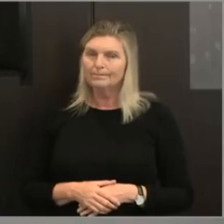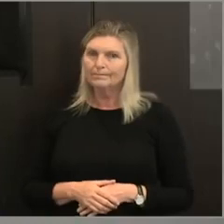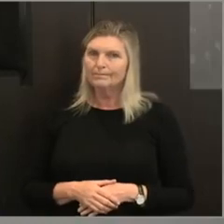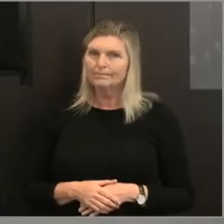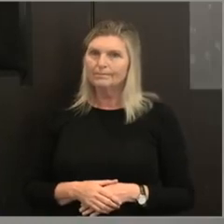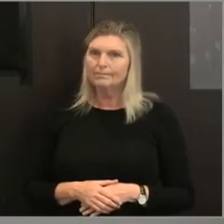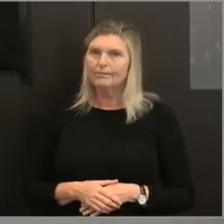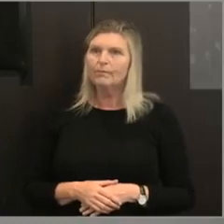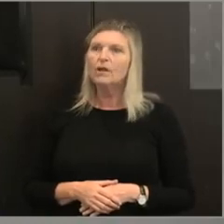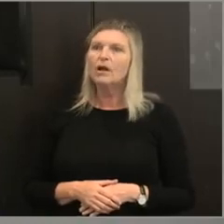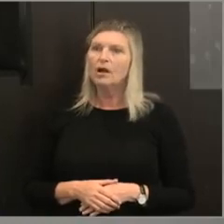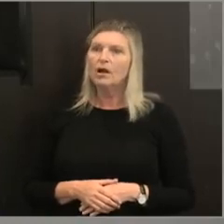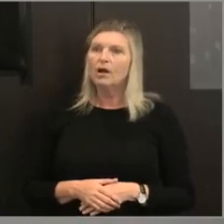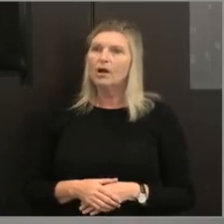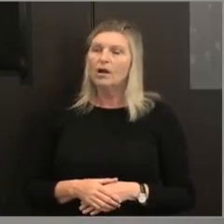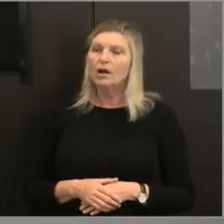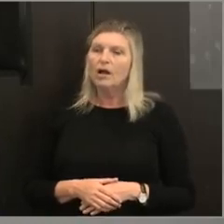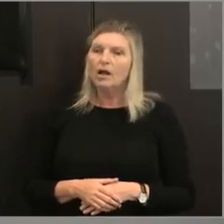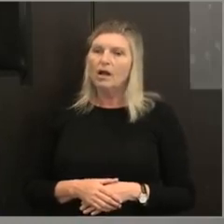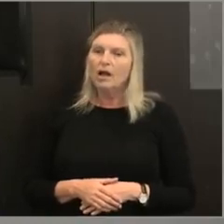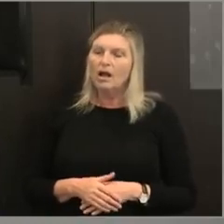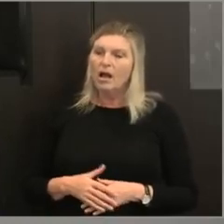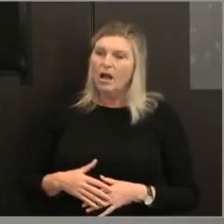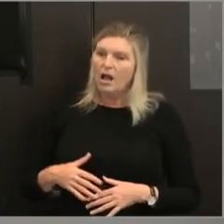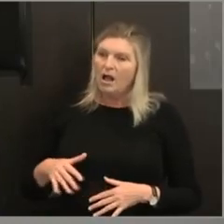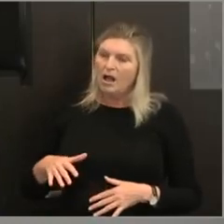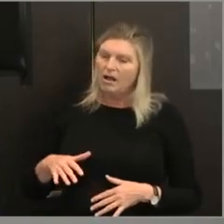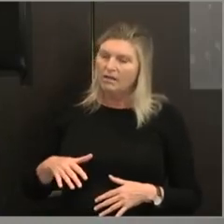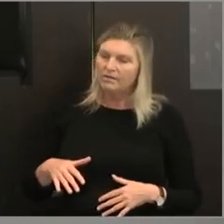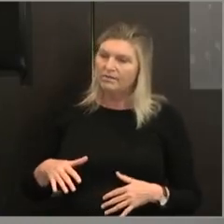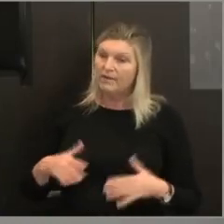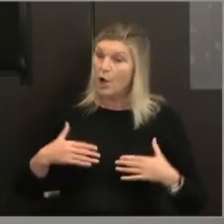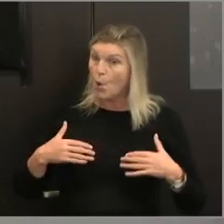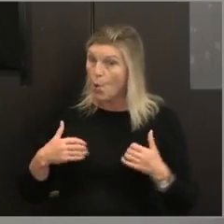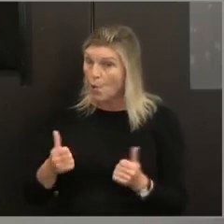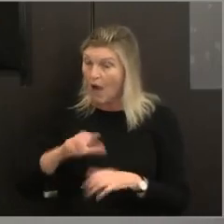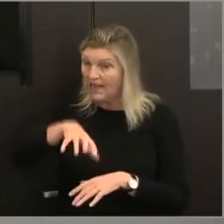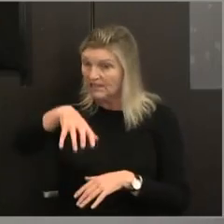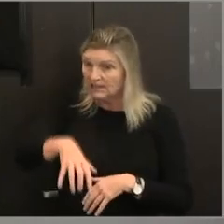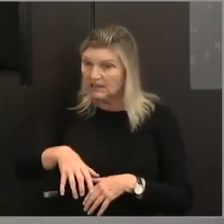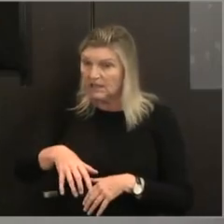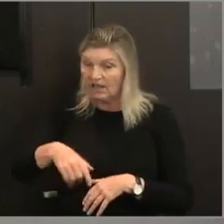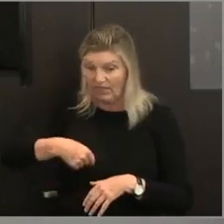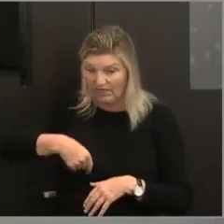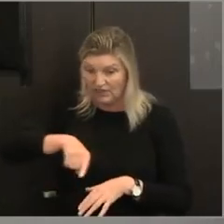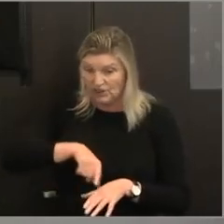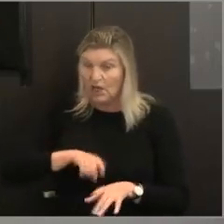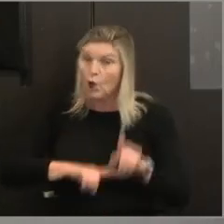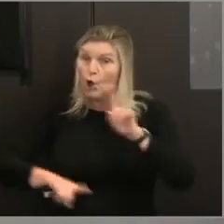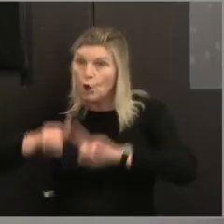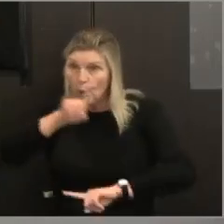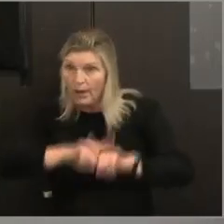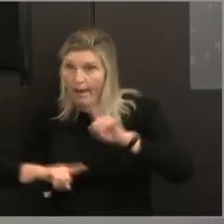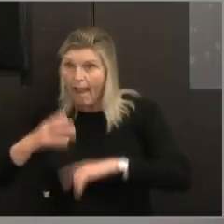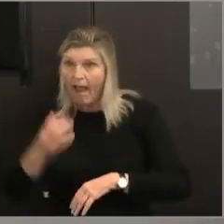hui called by the Whānau Order Commissioning Agency earlier this year to establish an independent Māori review